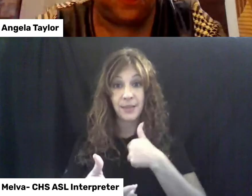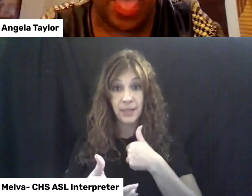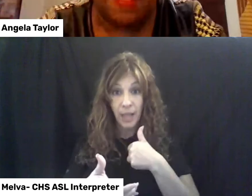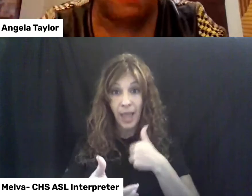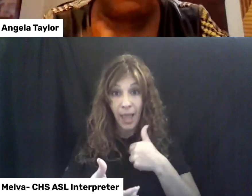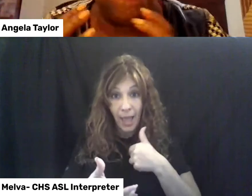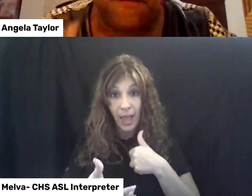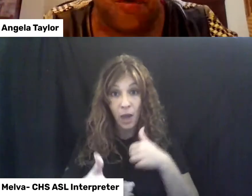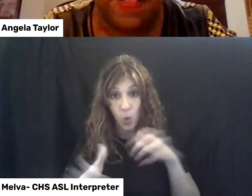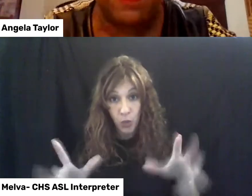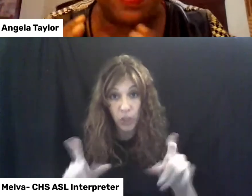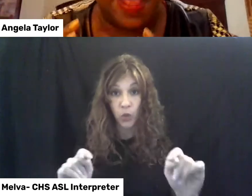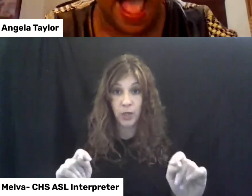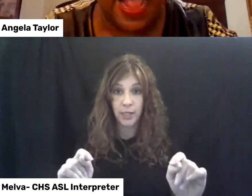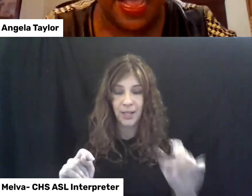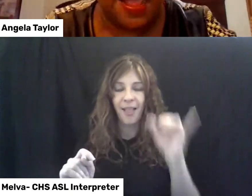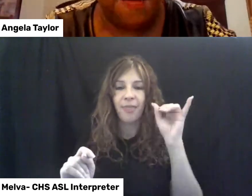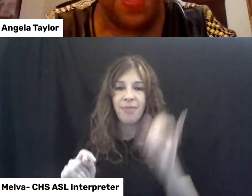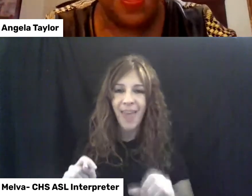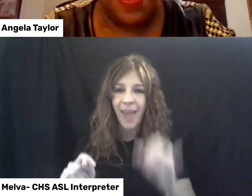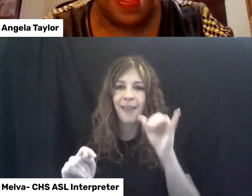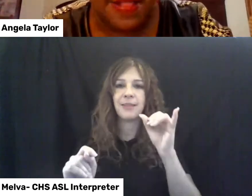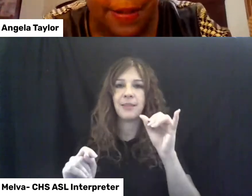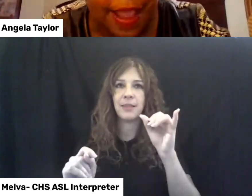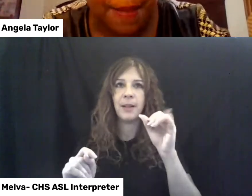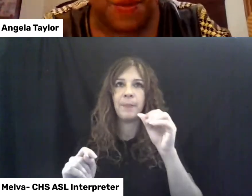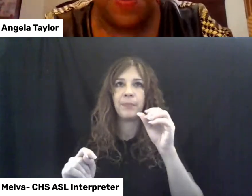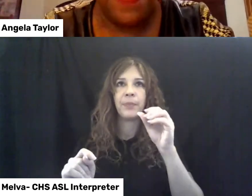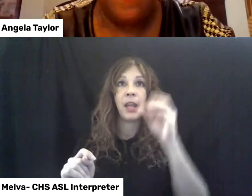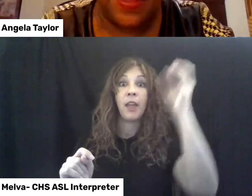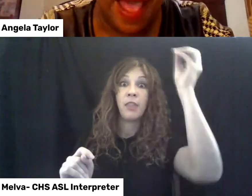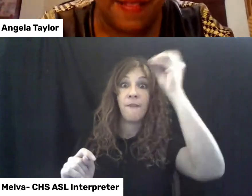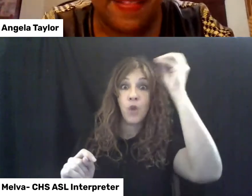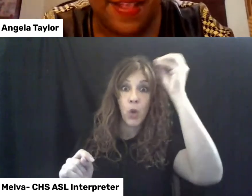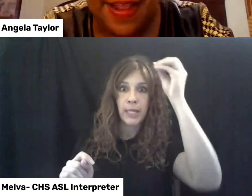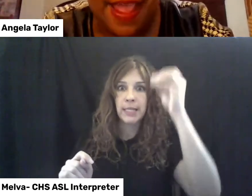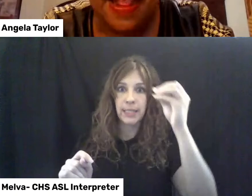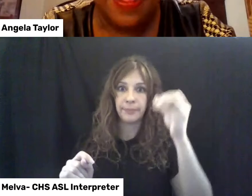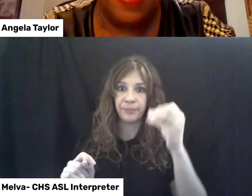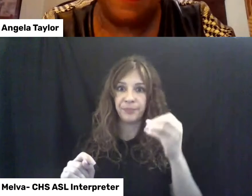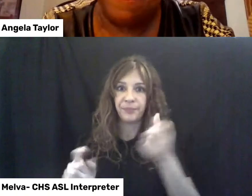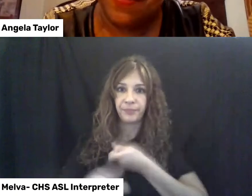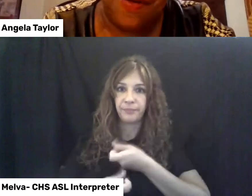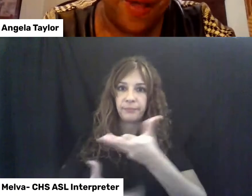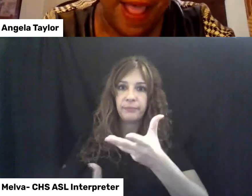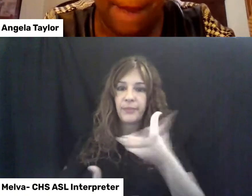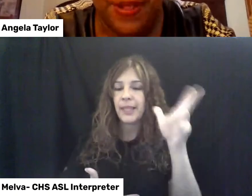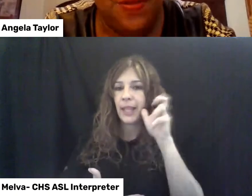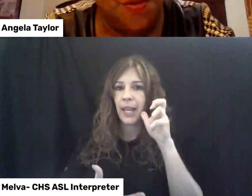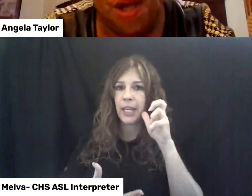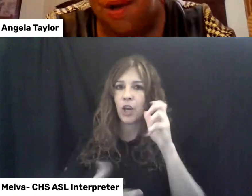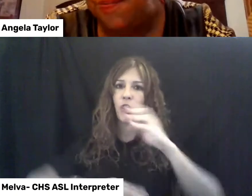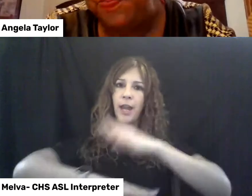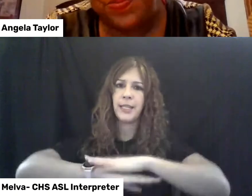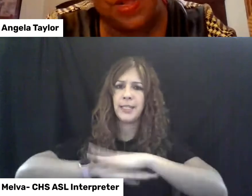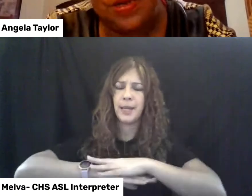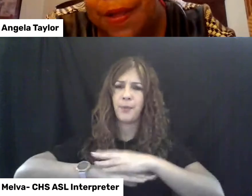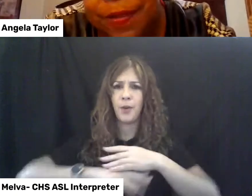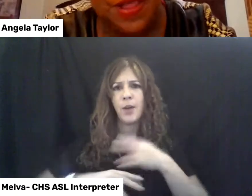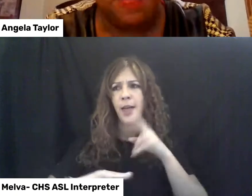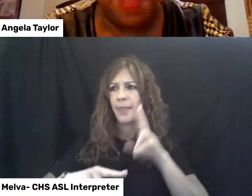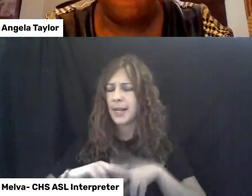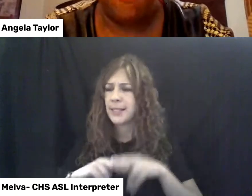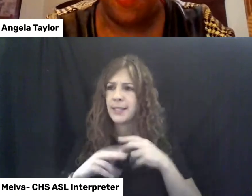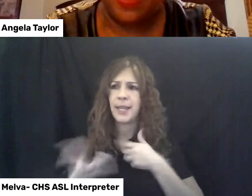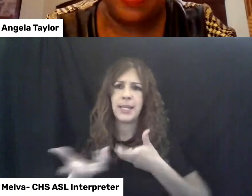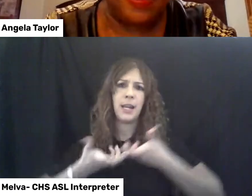So that's the voice that I hear at the table that I sit at, and I'm so happy you all